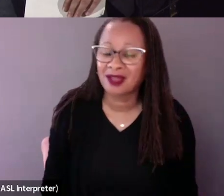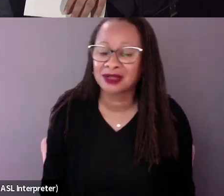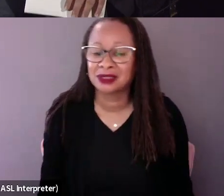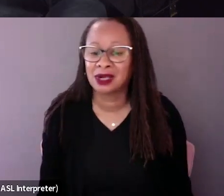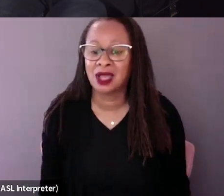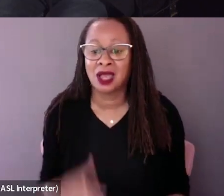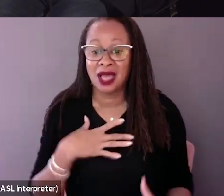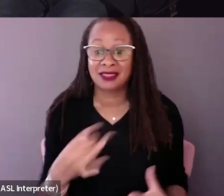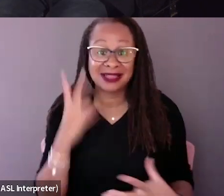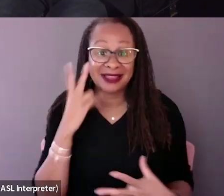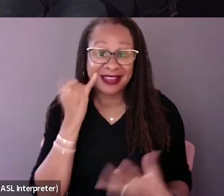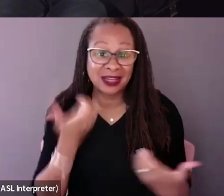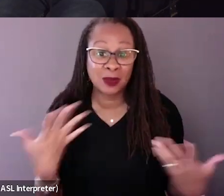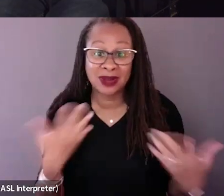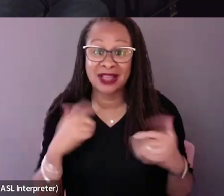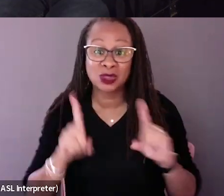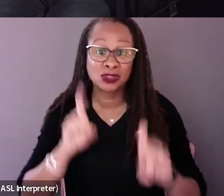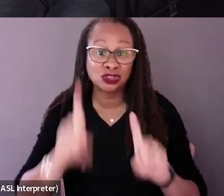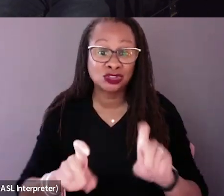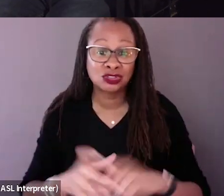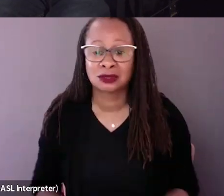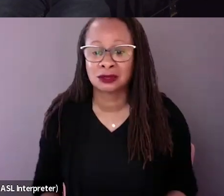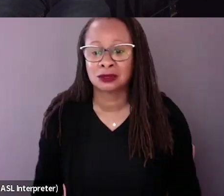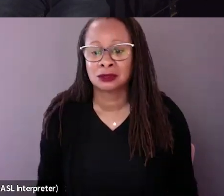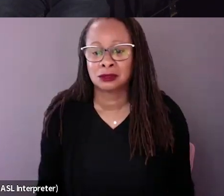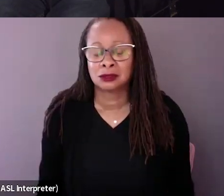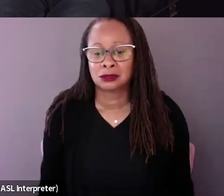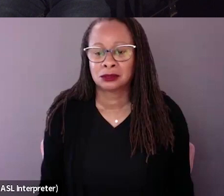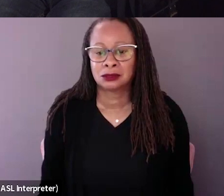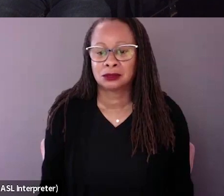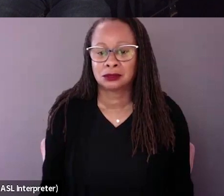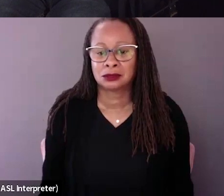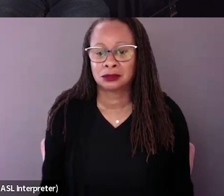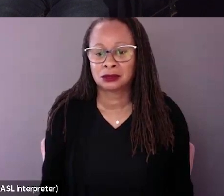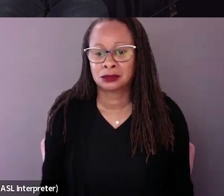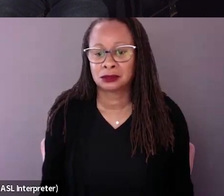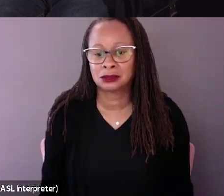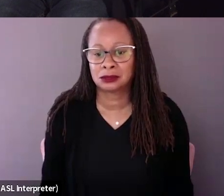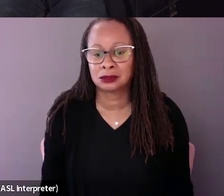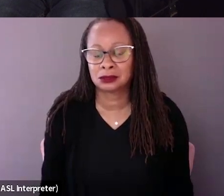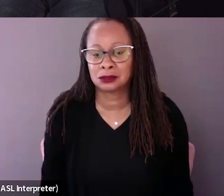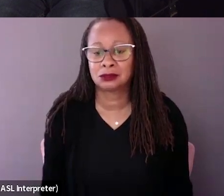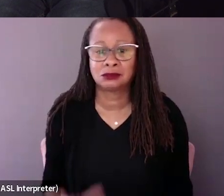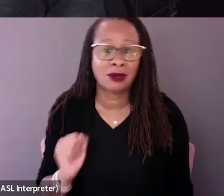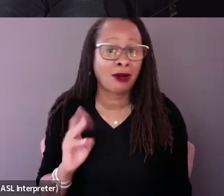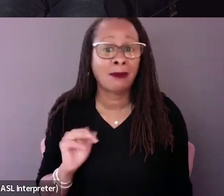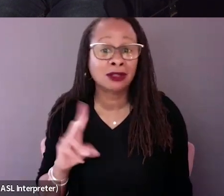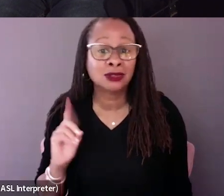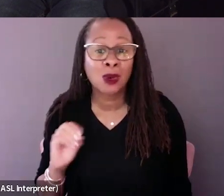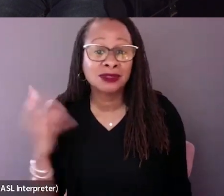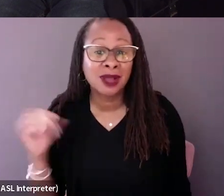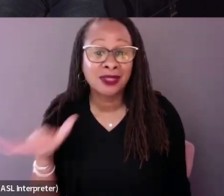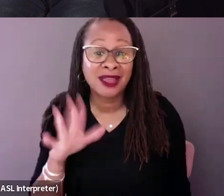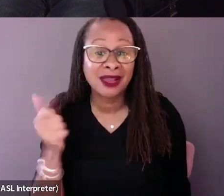We'd like to see if anybody has questions. So let's see. I think Armando's out there. Let's see. Anybody